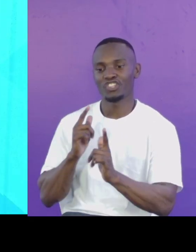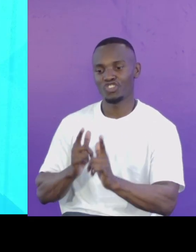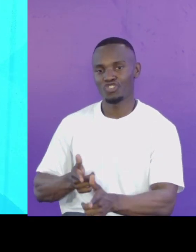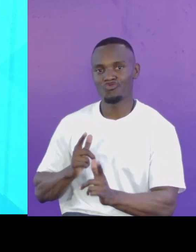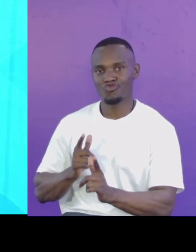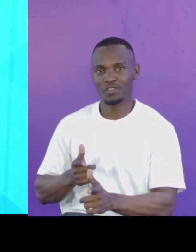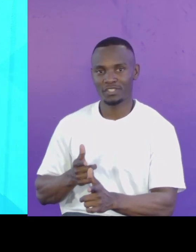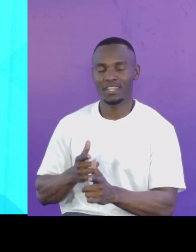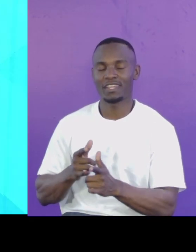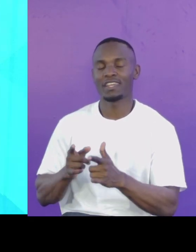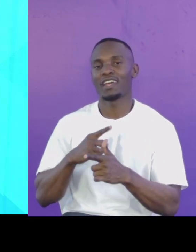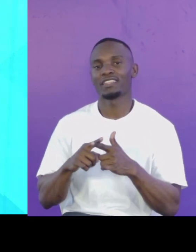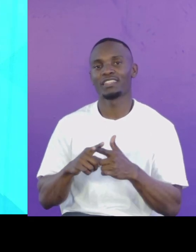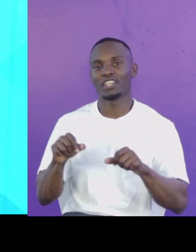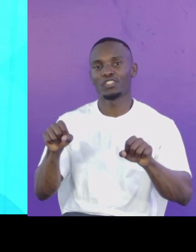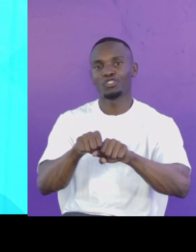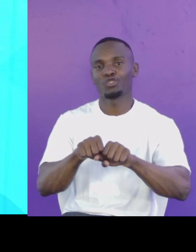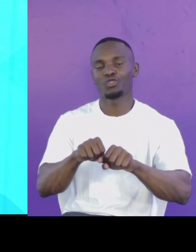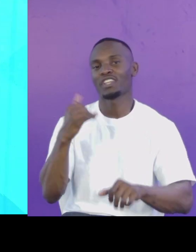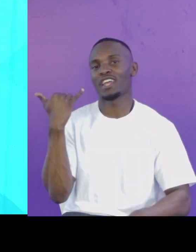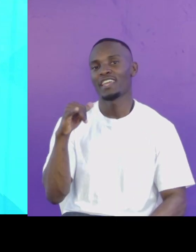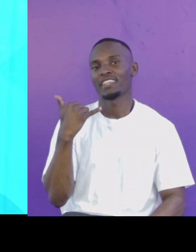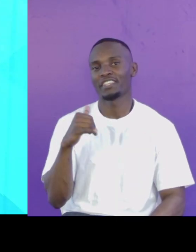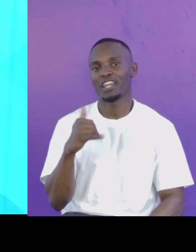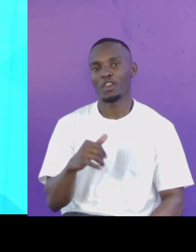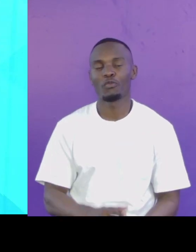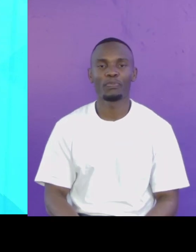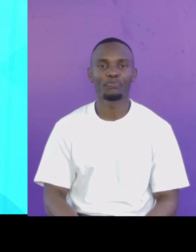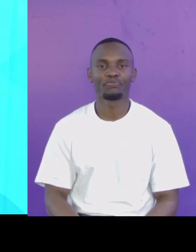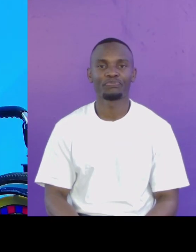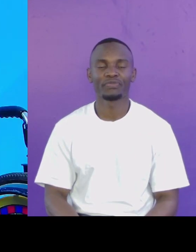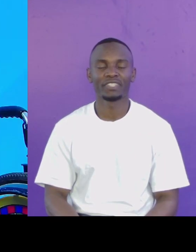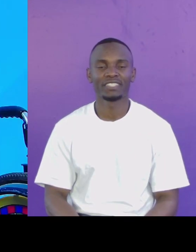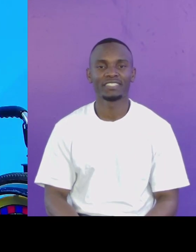trouser and the yellow shoes. Yeah. Okay.